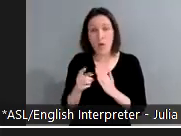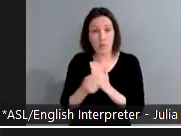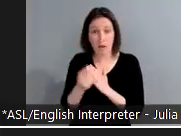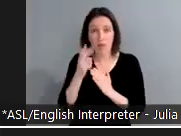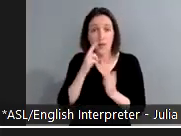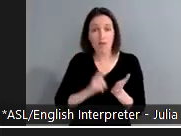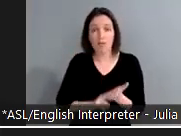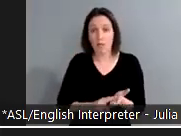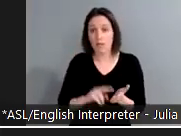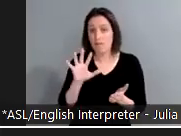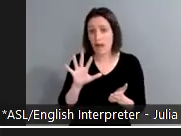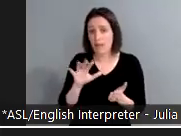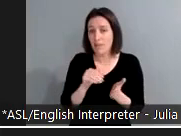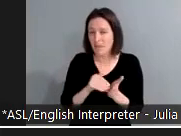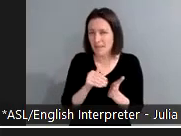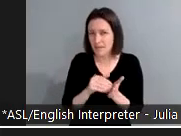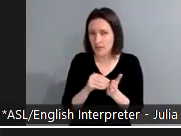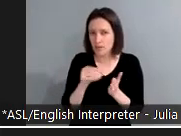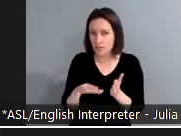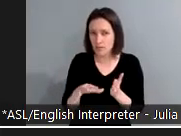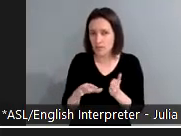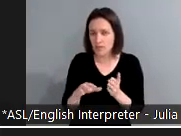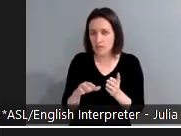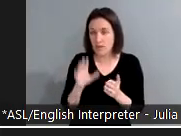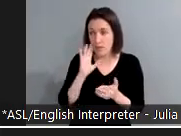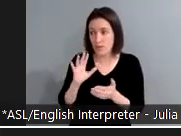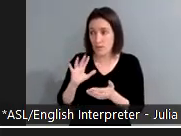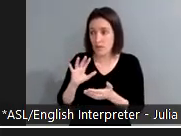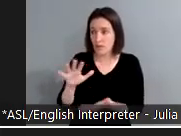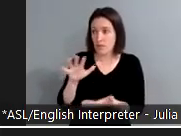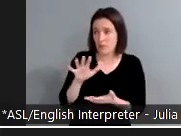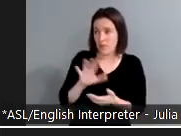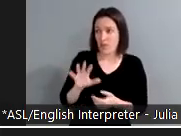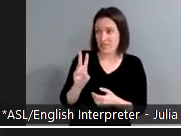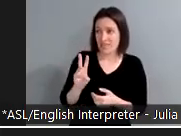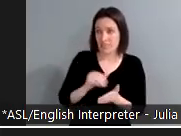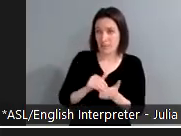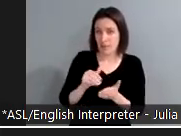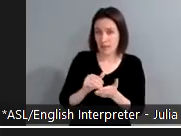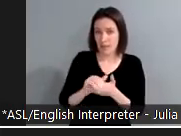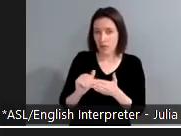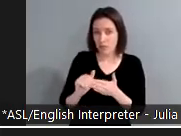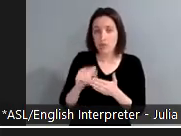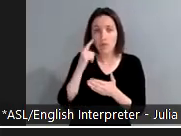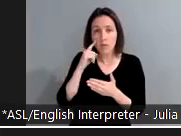students, bringing about 6 million in federally funded food benefits to California. This program will be